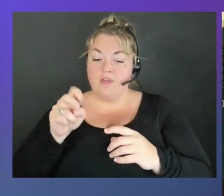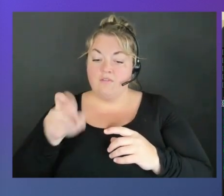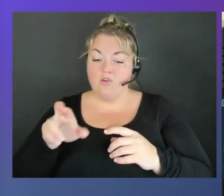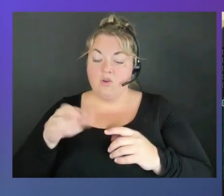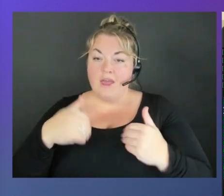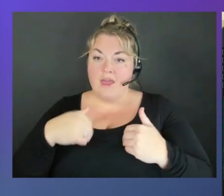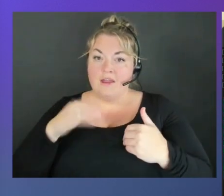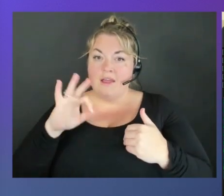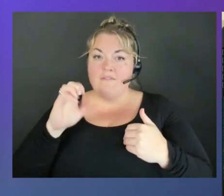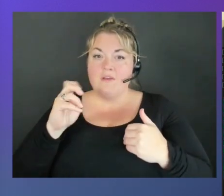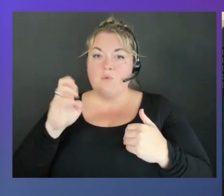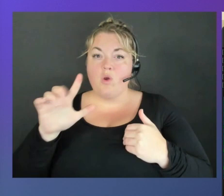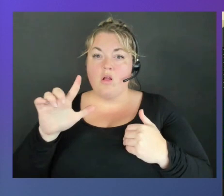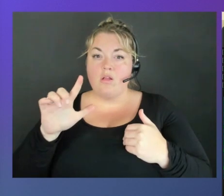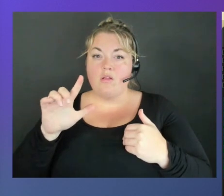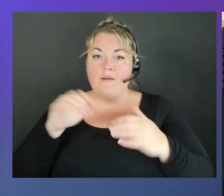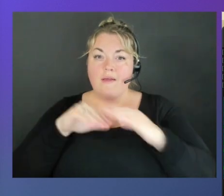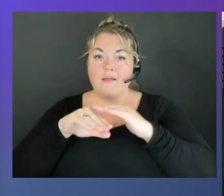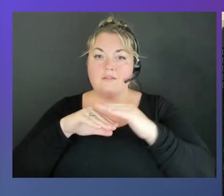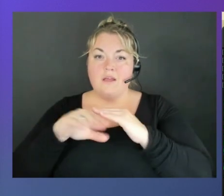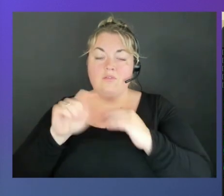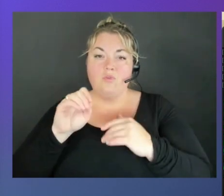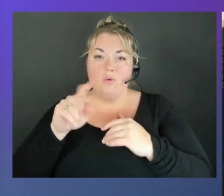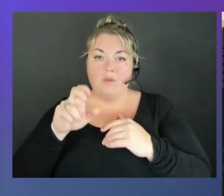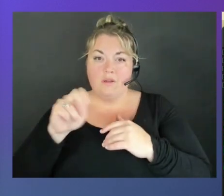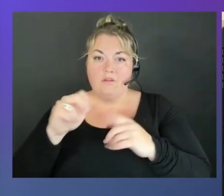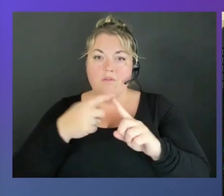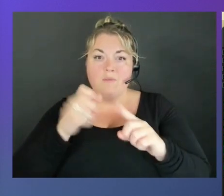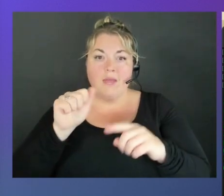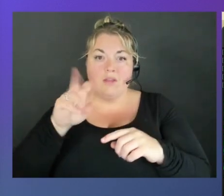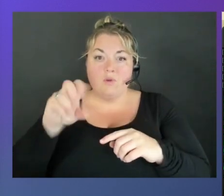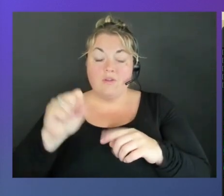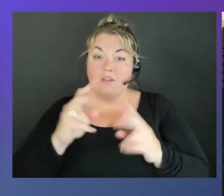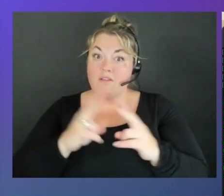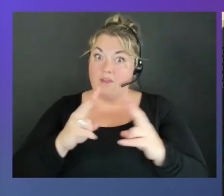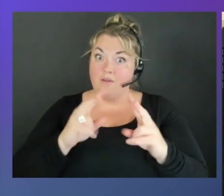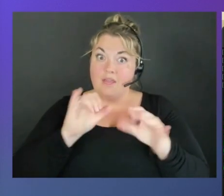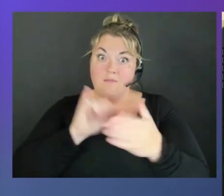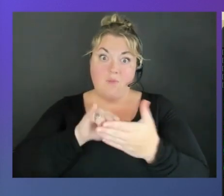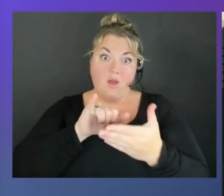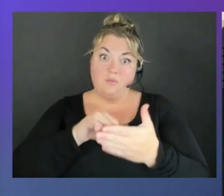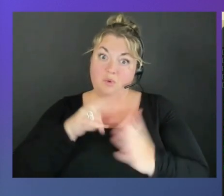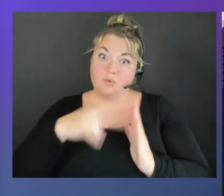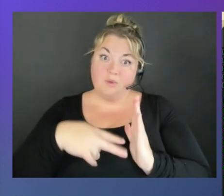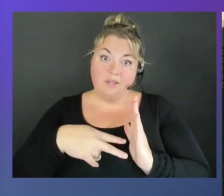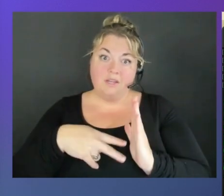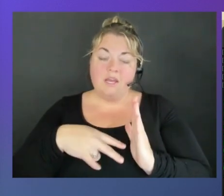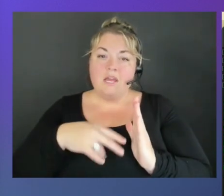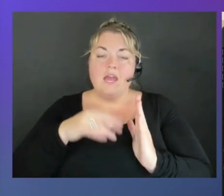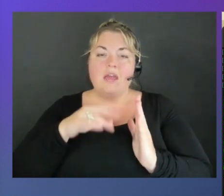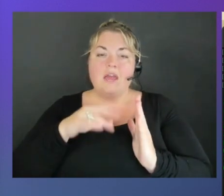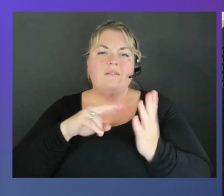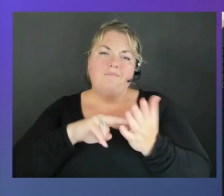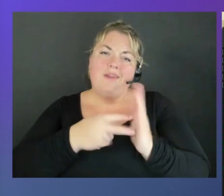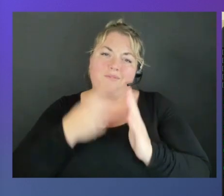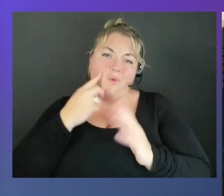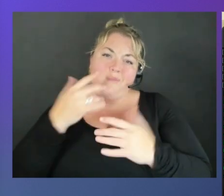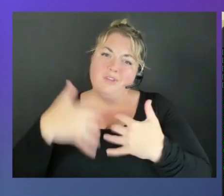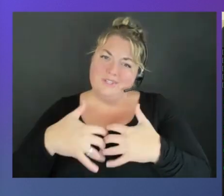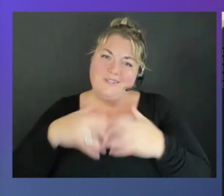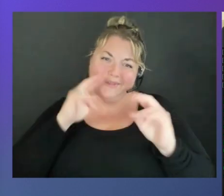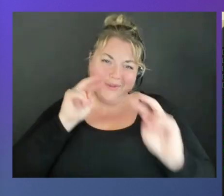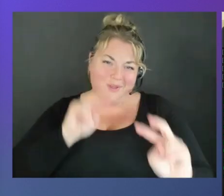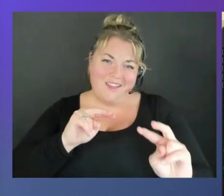ephemeral access tokens from AWS, they're impossible to read. But it's meant for machine to look at. It's not meant for humans to look at.